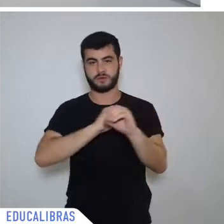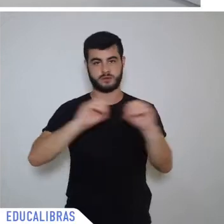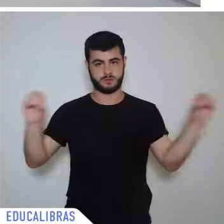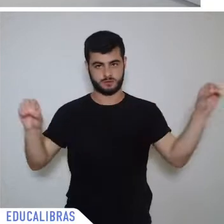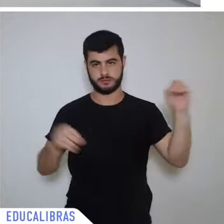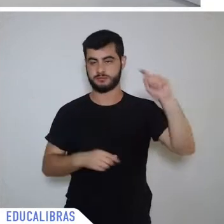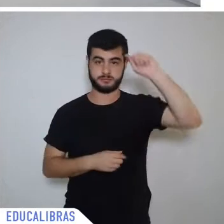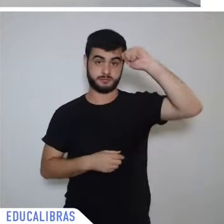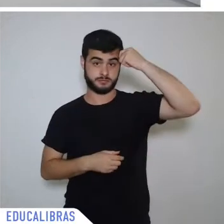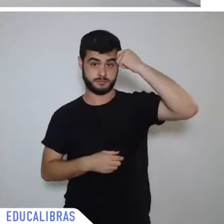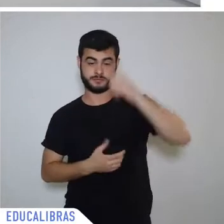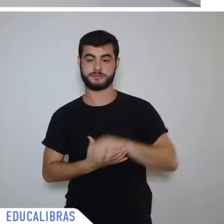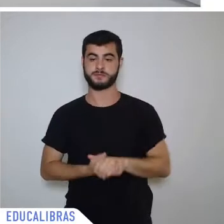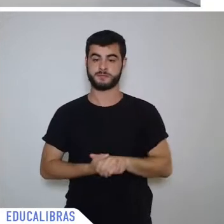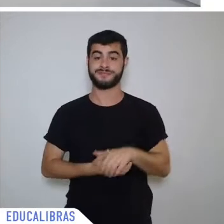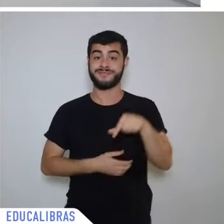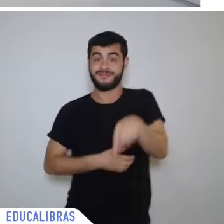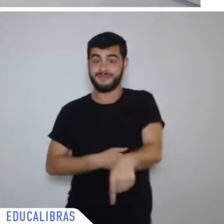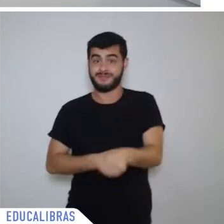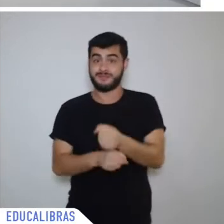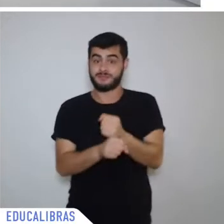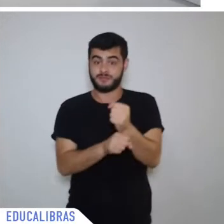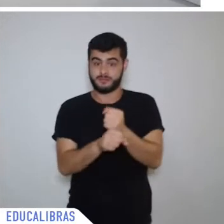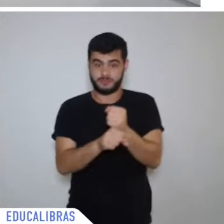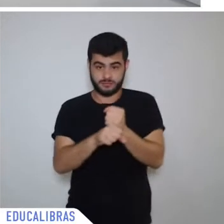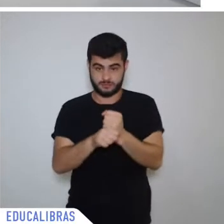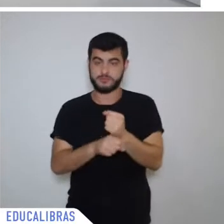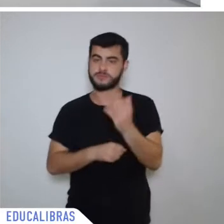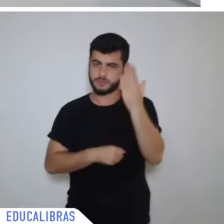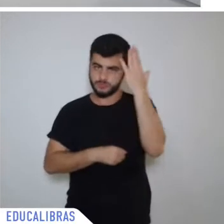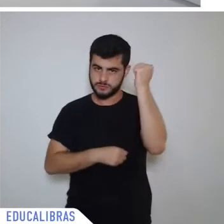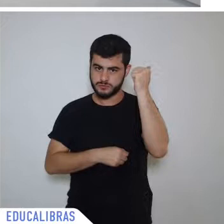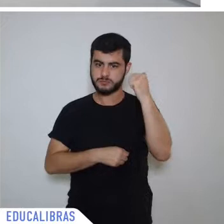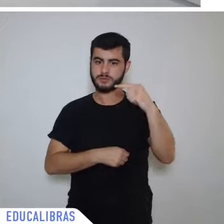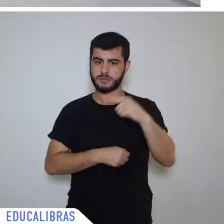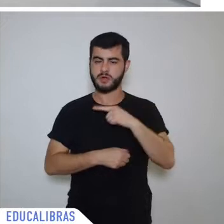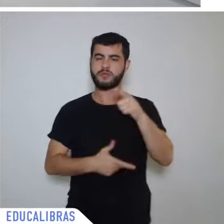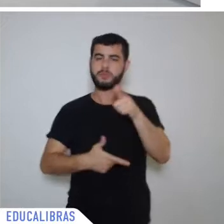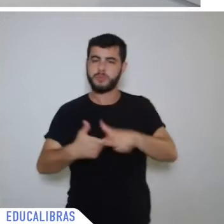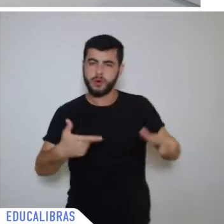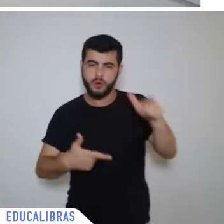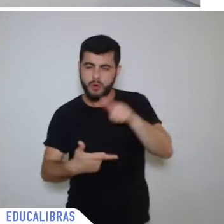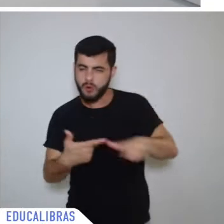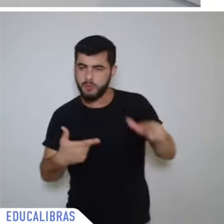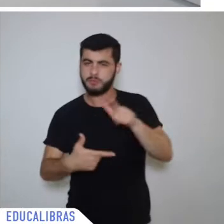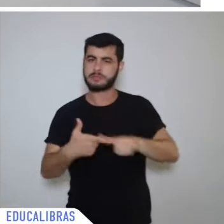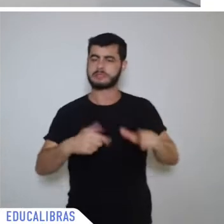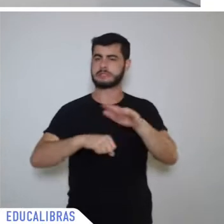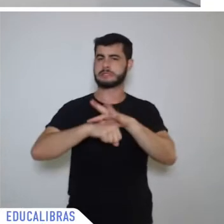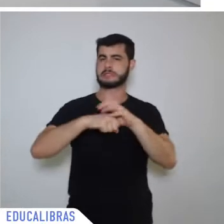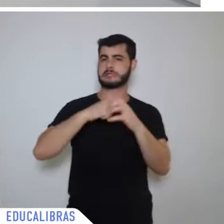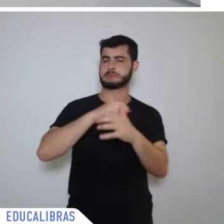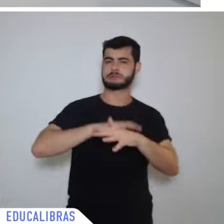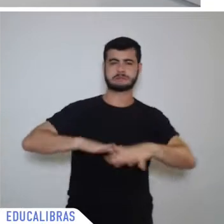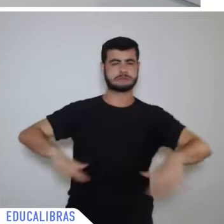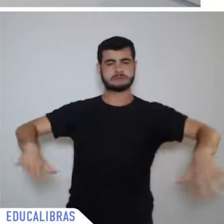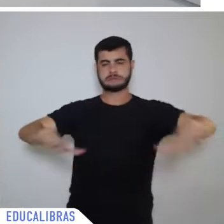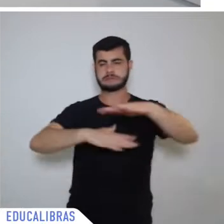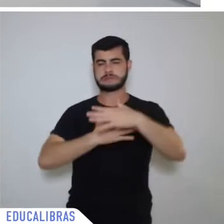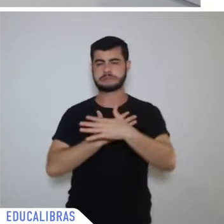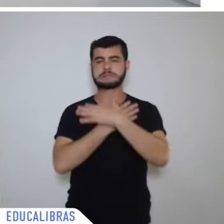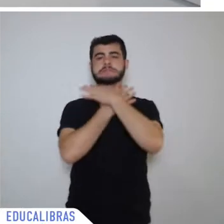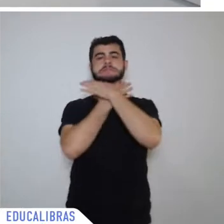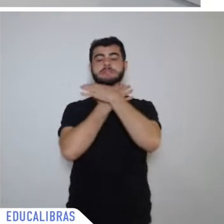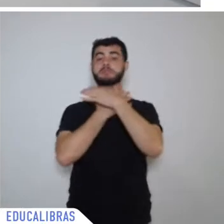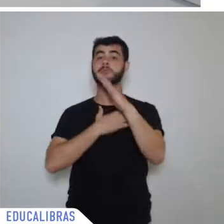being women. And with this year of uncertainty in elections, the hardest sanitary crisis